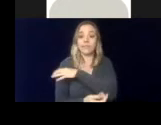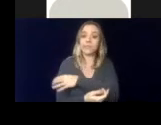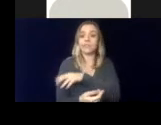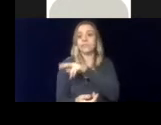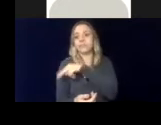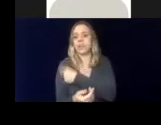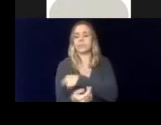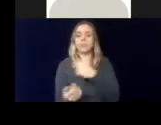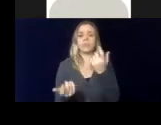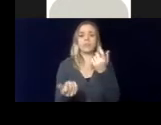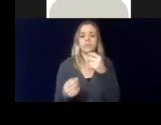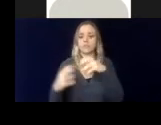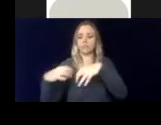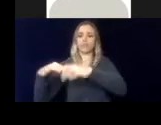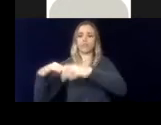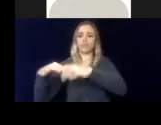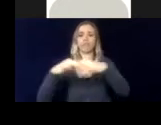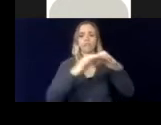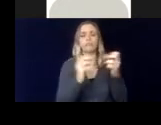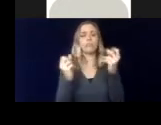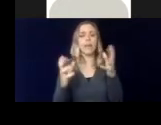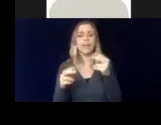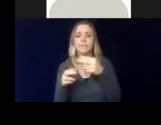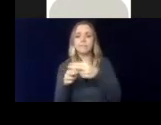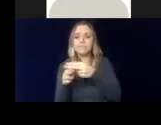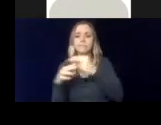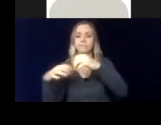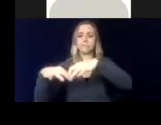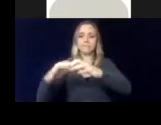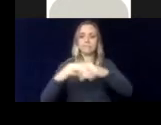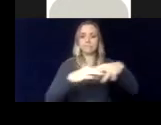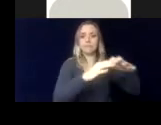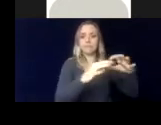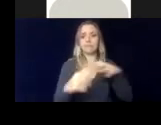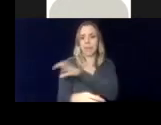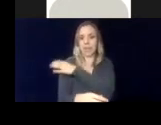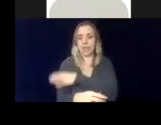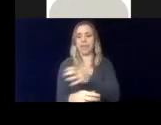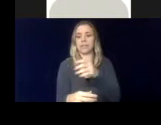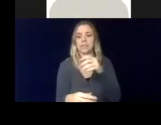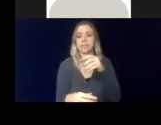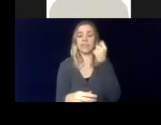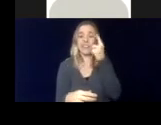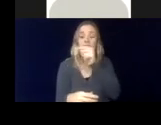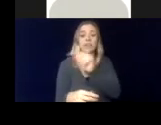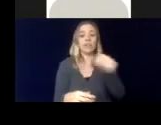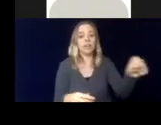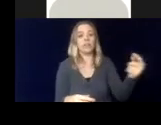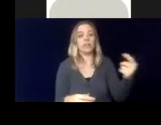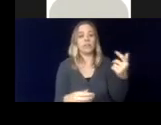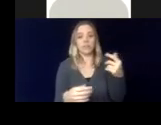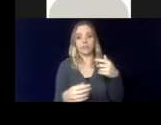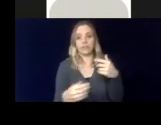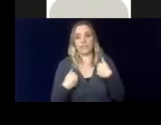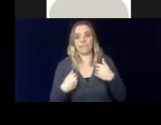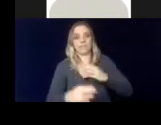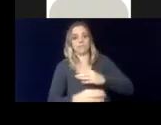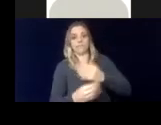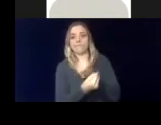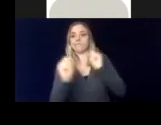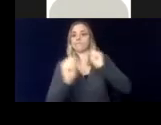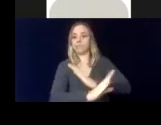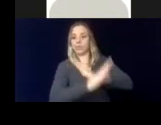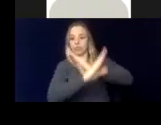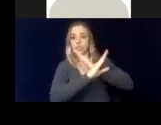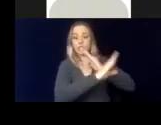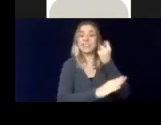manage COVID-19 patients, and many of them had varying restrictions, but a lot of these restrictions